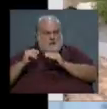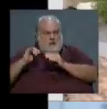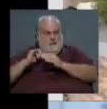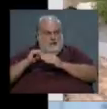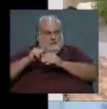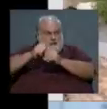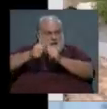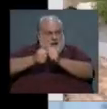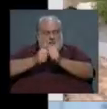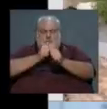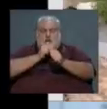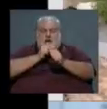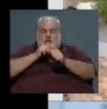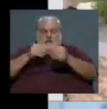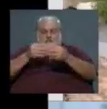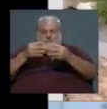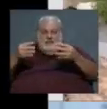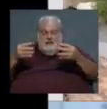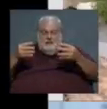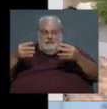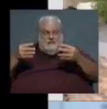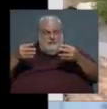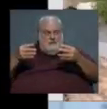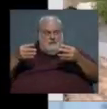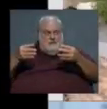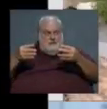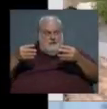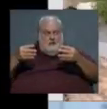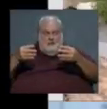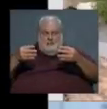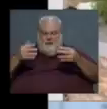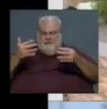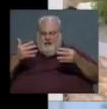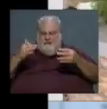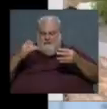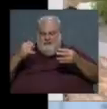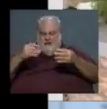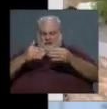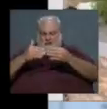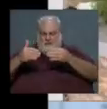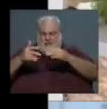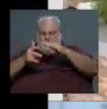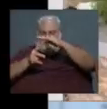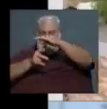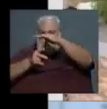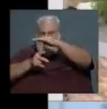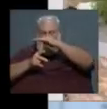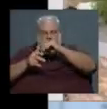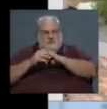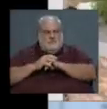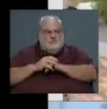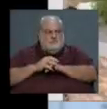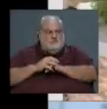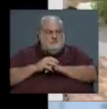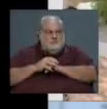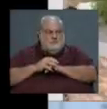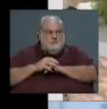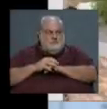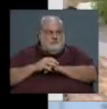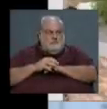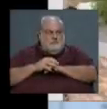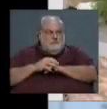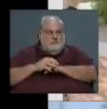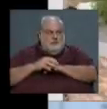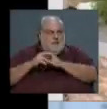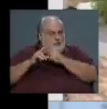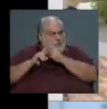right behind the privacy fence. I believe it's, like Ms. Adcock said, about 5 feet off, and that's the garage no, side. Okay, when you're turning on the street... On the